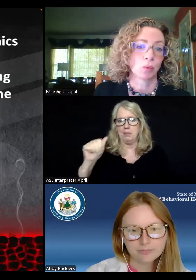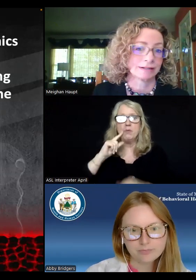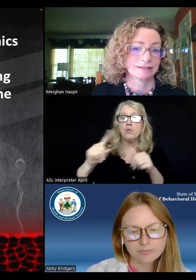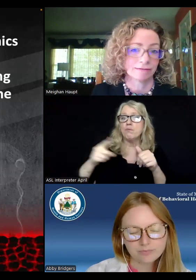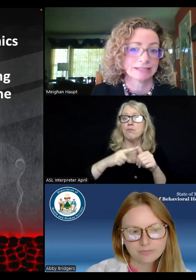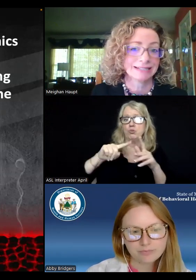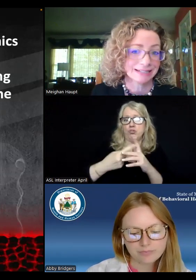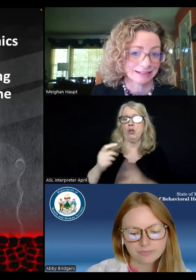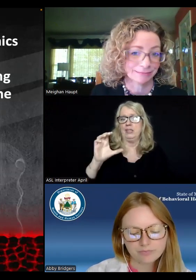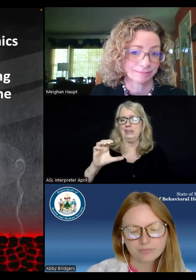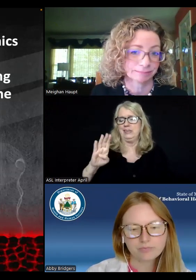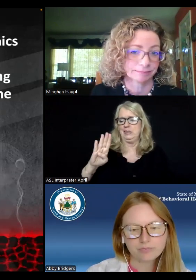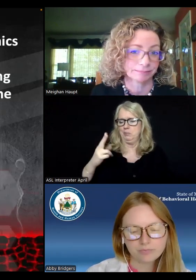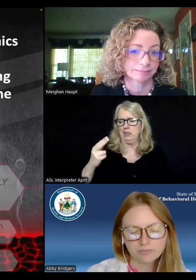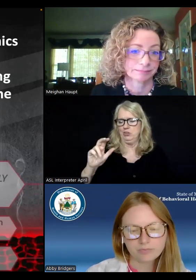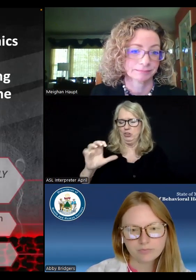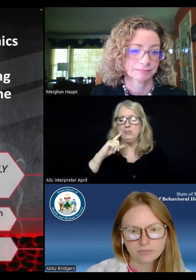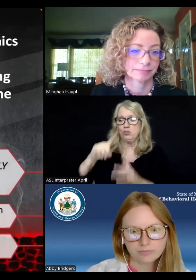in 2017.